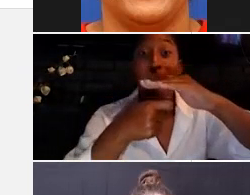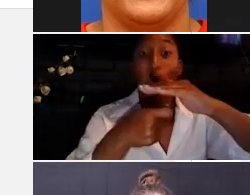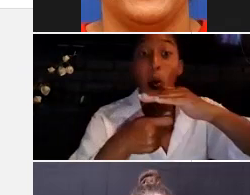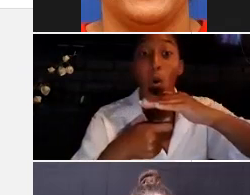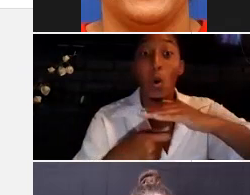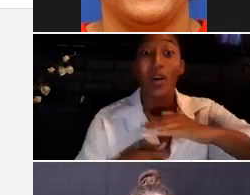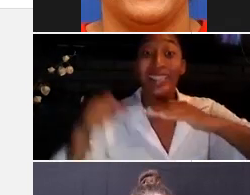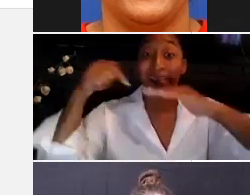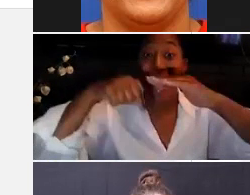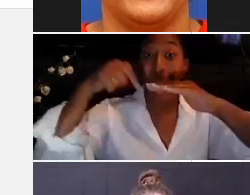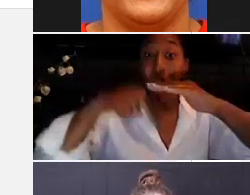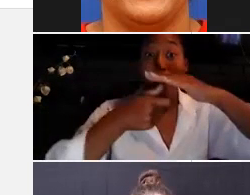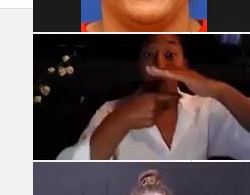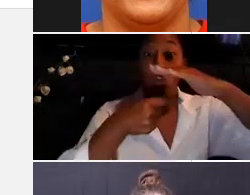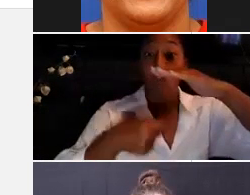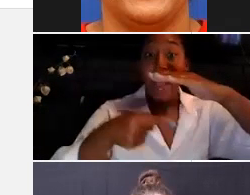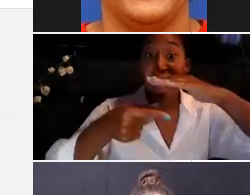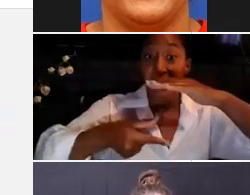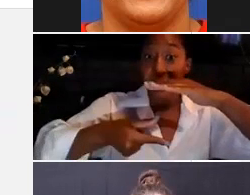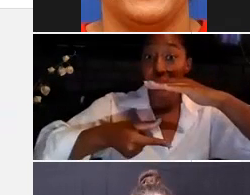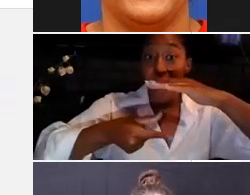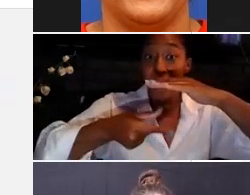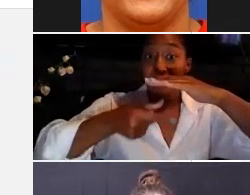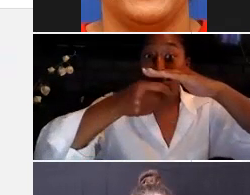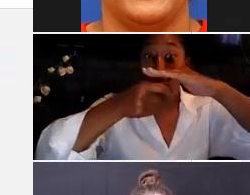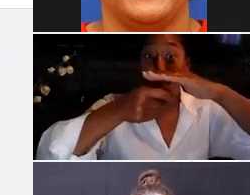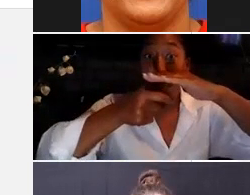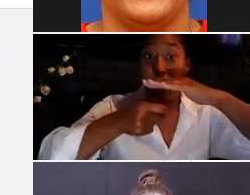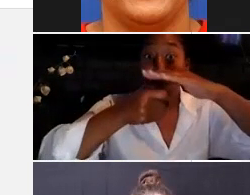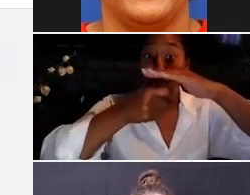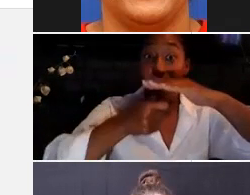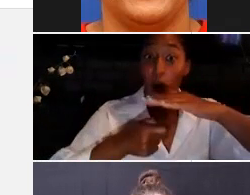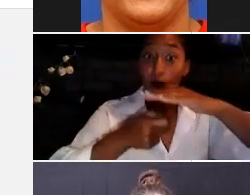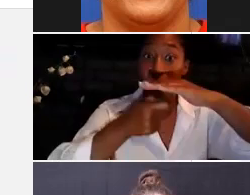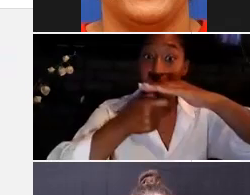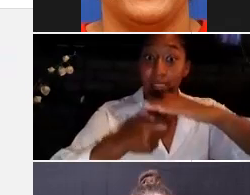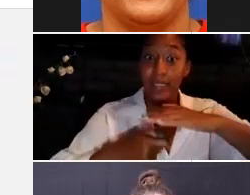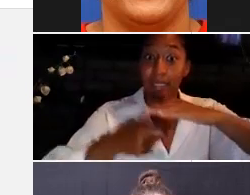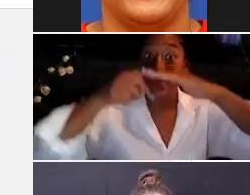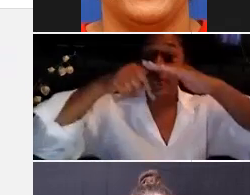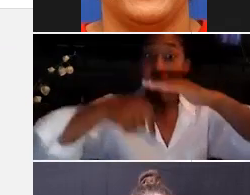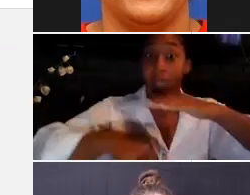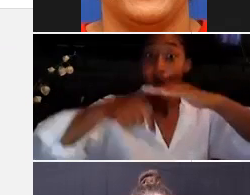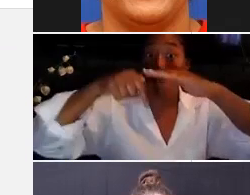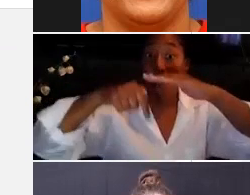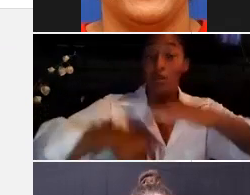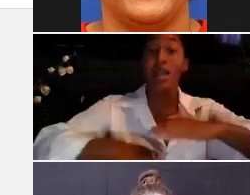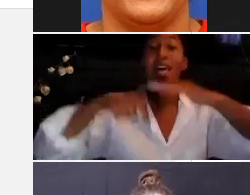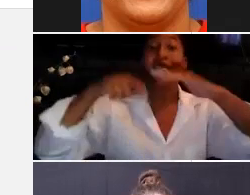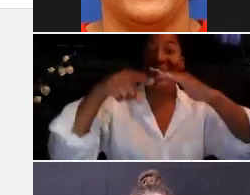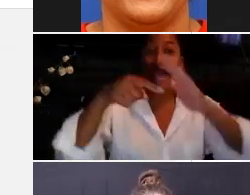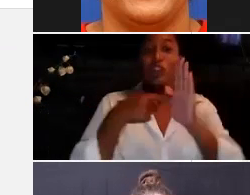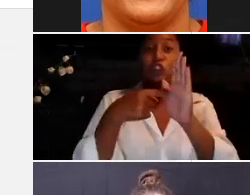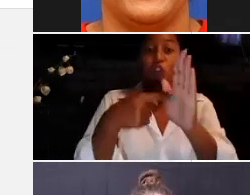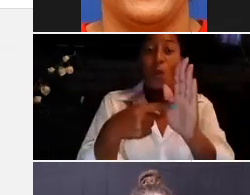vector, we have to account for the fact that it pulls down. This is only giving the magnitude. But